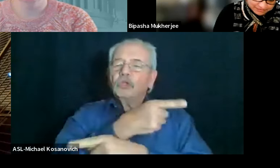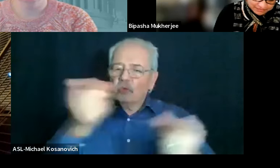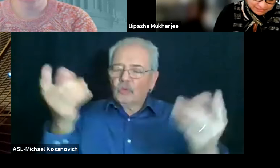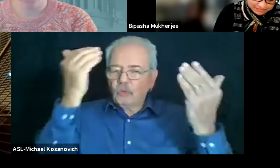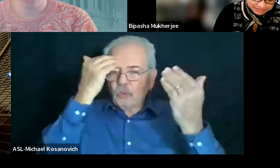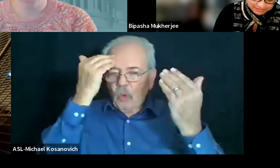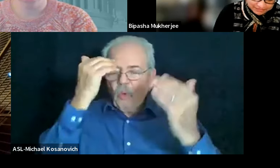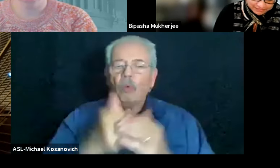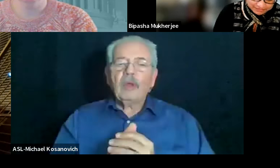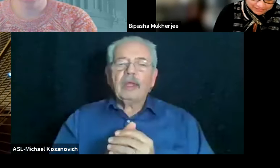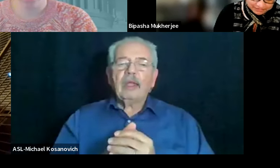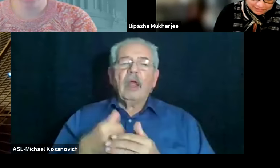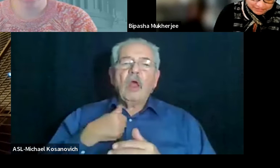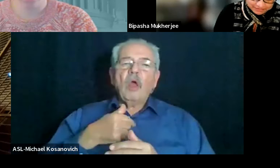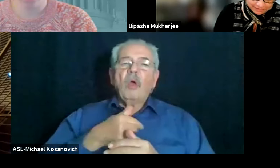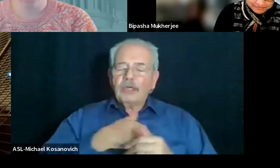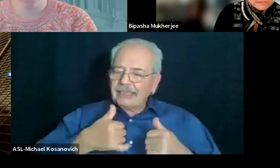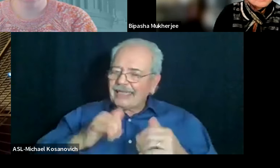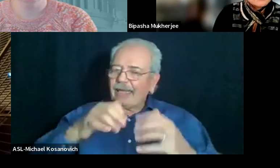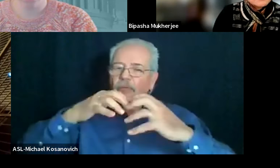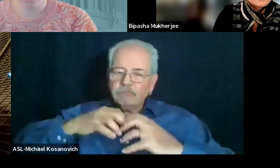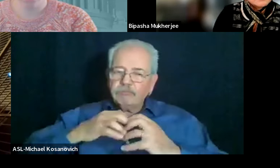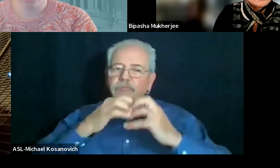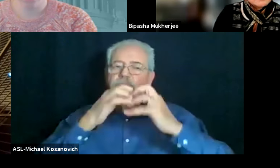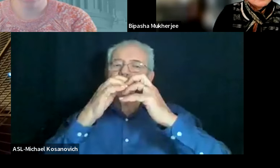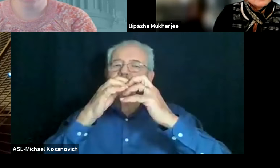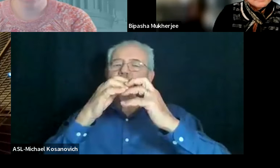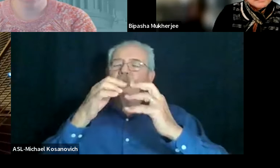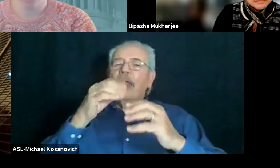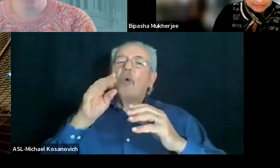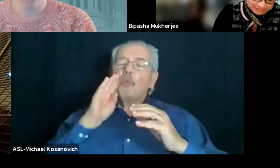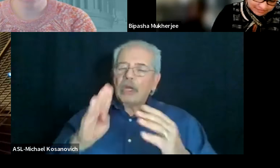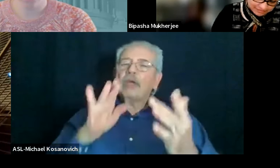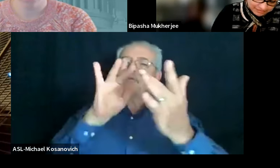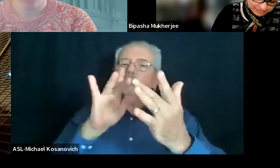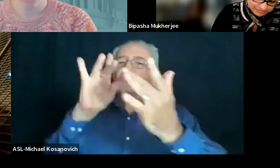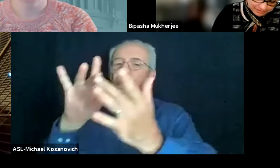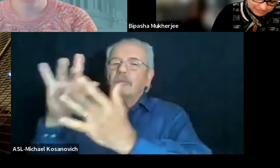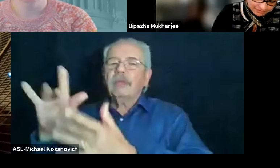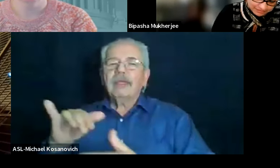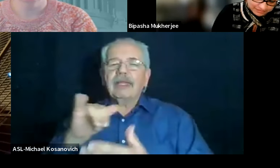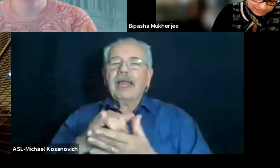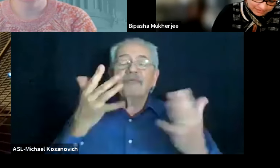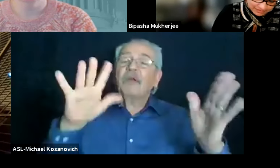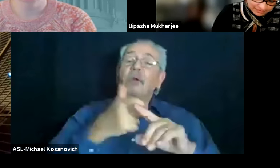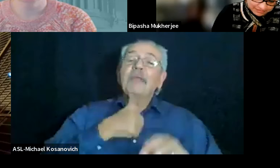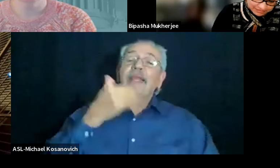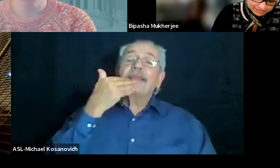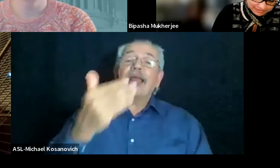that that's, you know, we're forming still and we'll be reaching out. And that's all, Jamie, from me.